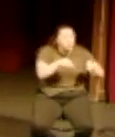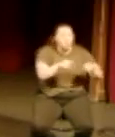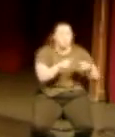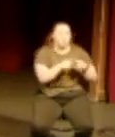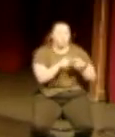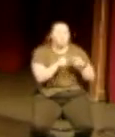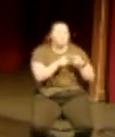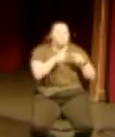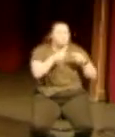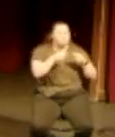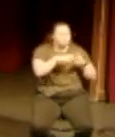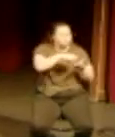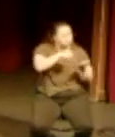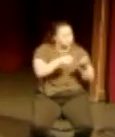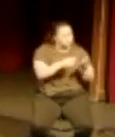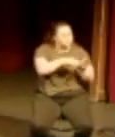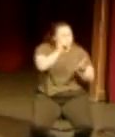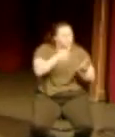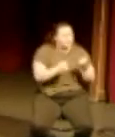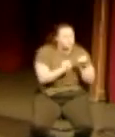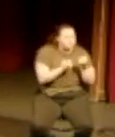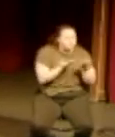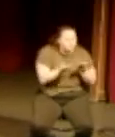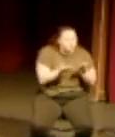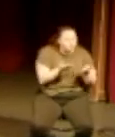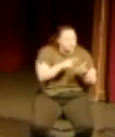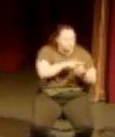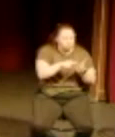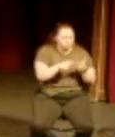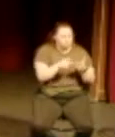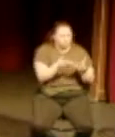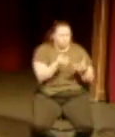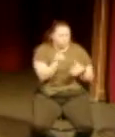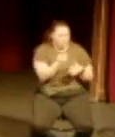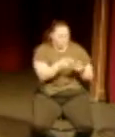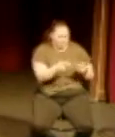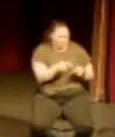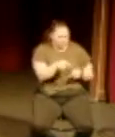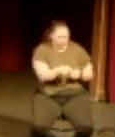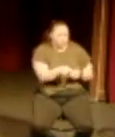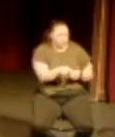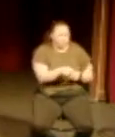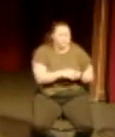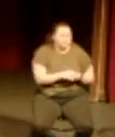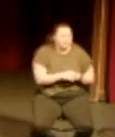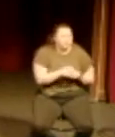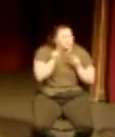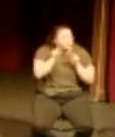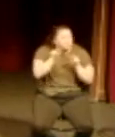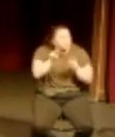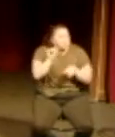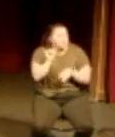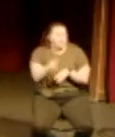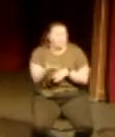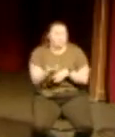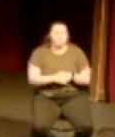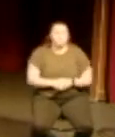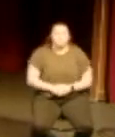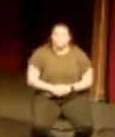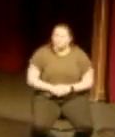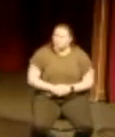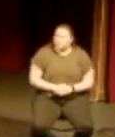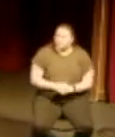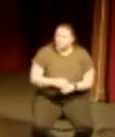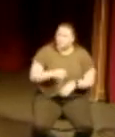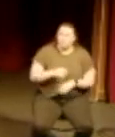around in one place. And so look for more on that. We're gonna have several public forums. I think I have 40